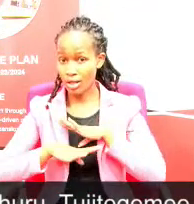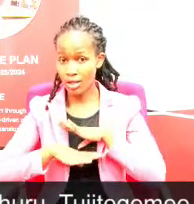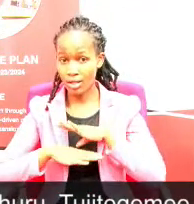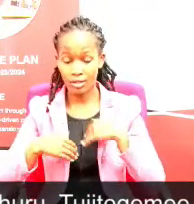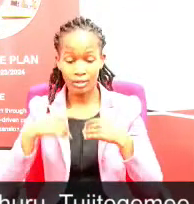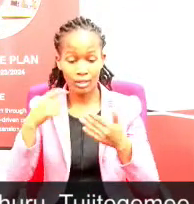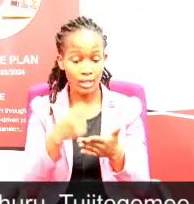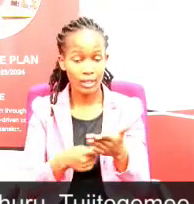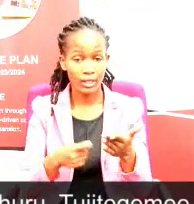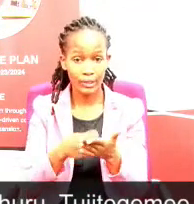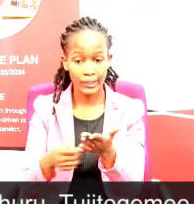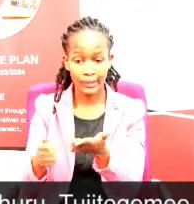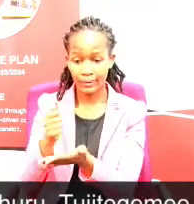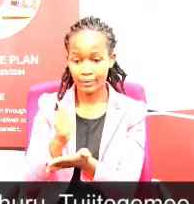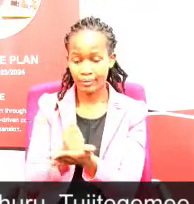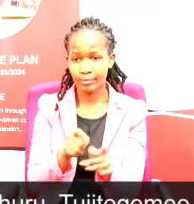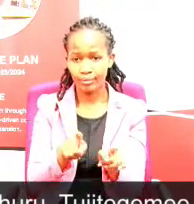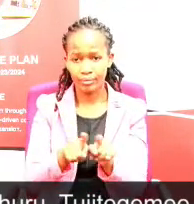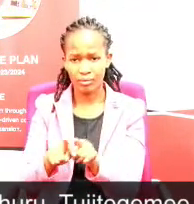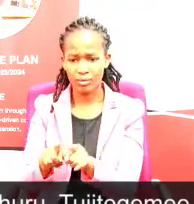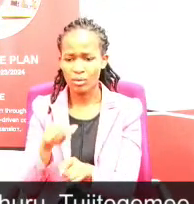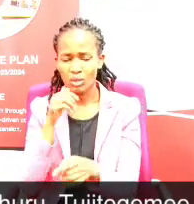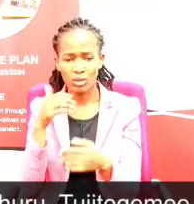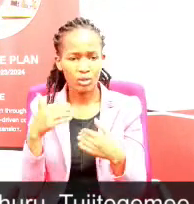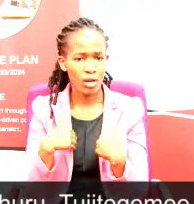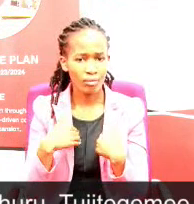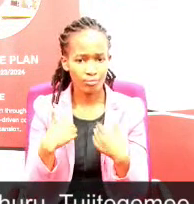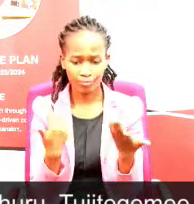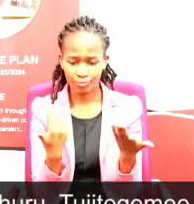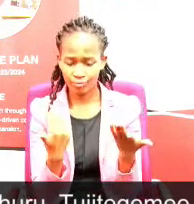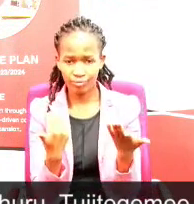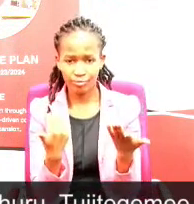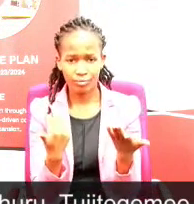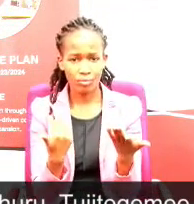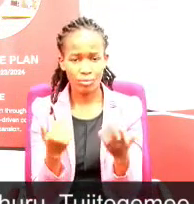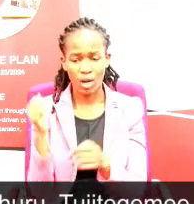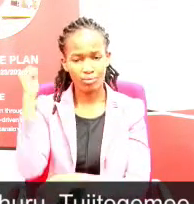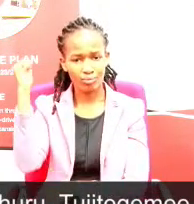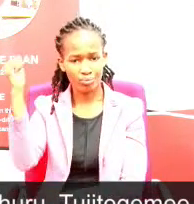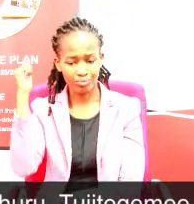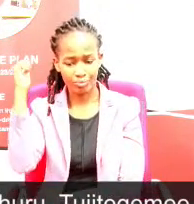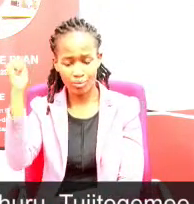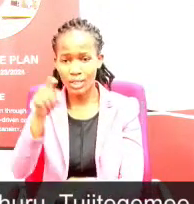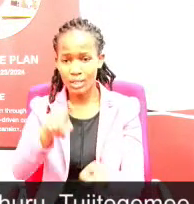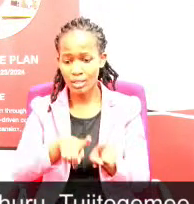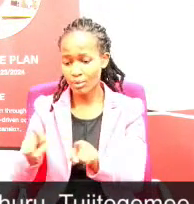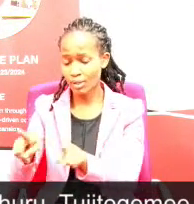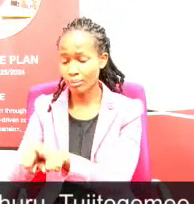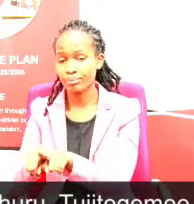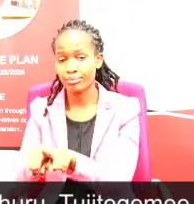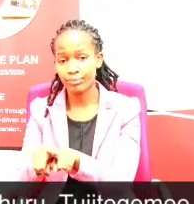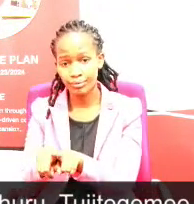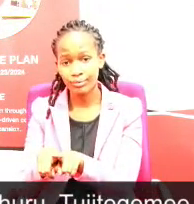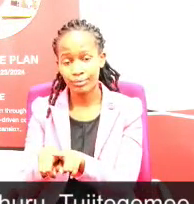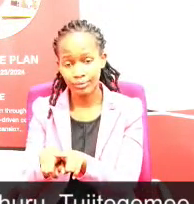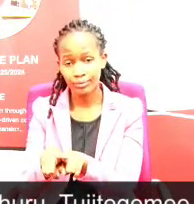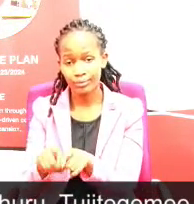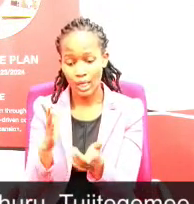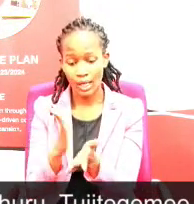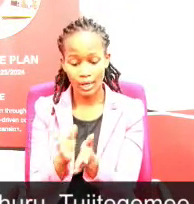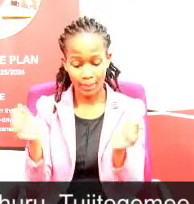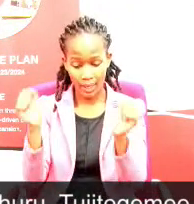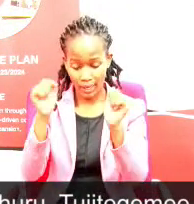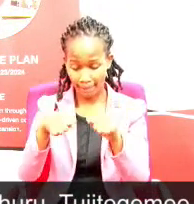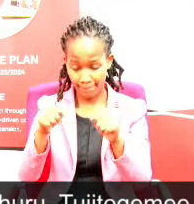tax administration, that there will be no turbulence in terms of politics, and also that we will